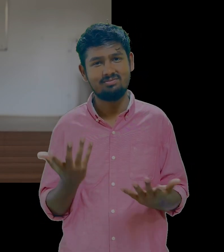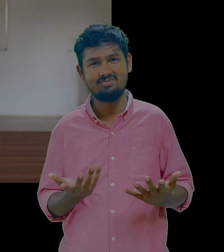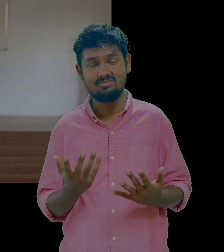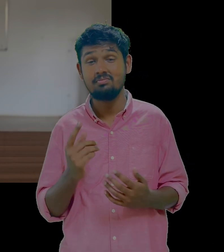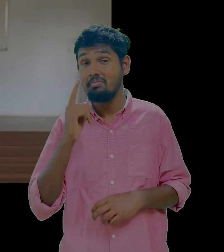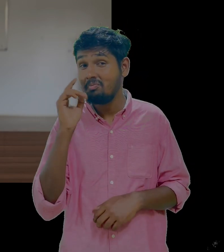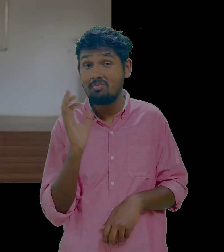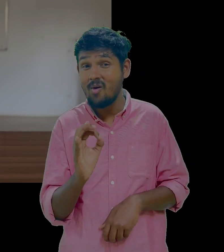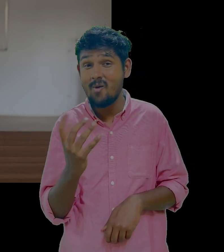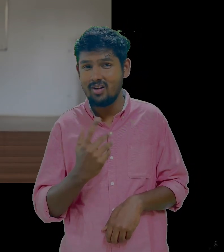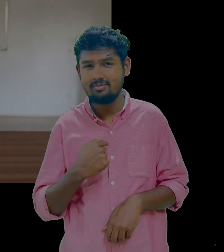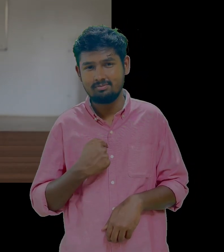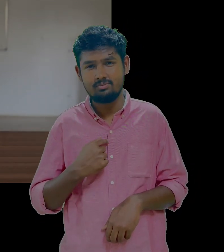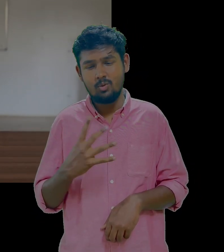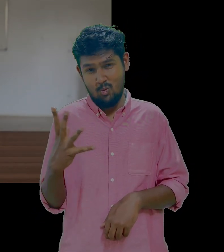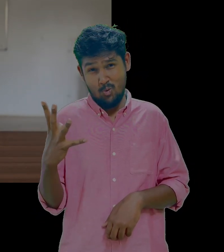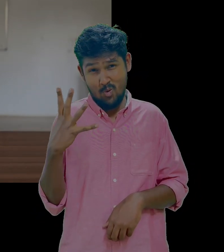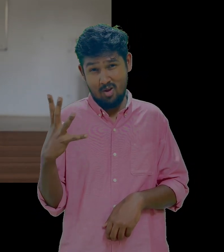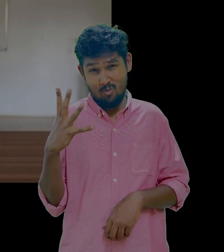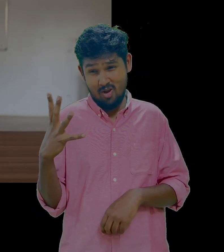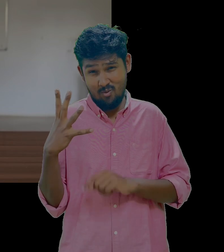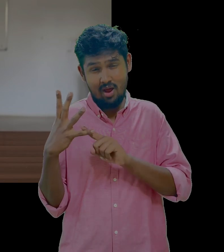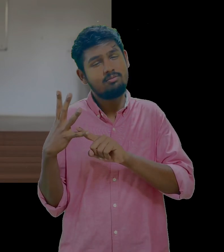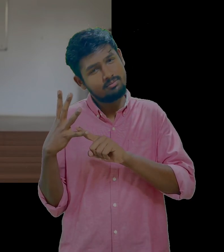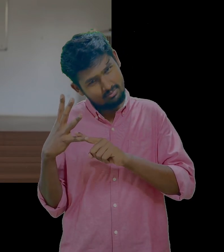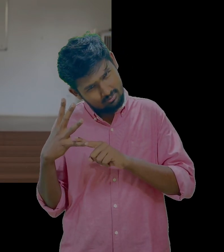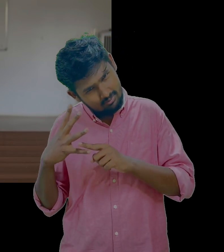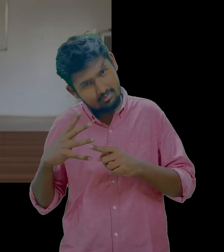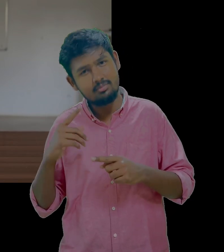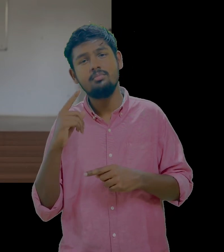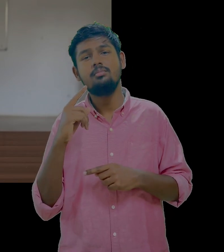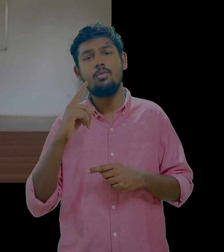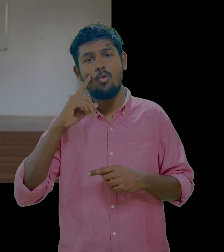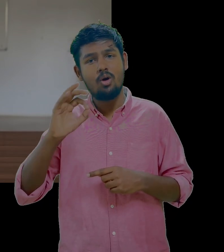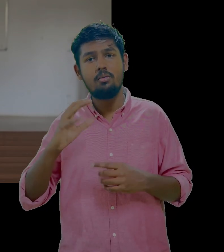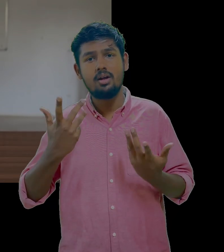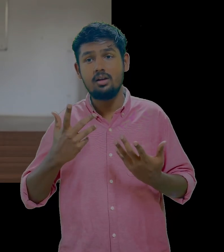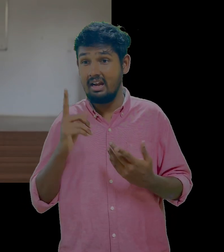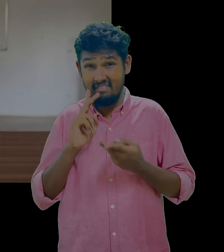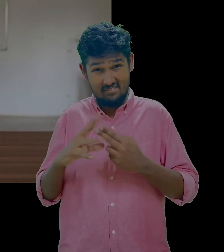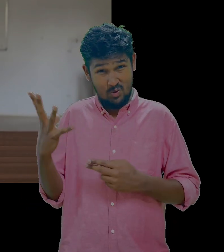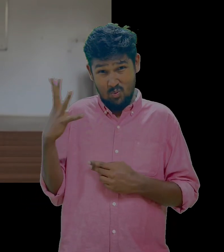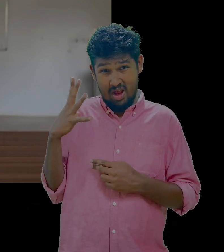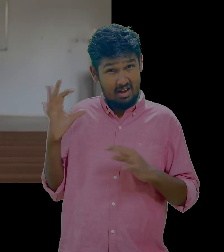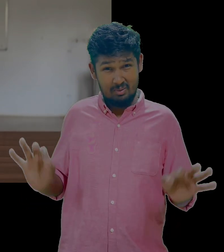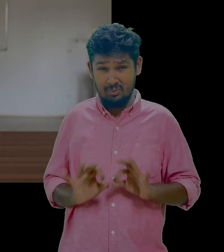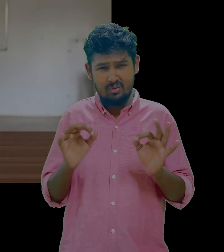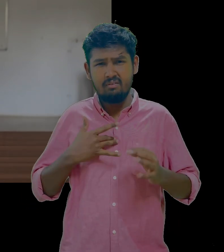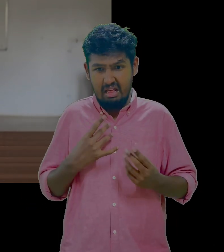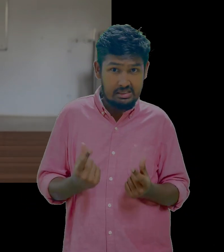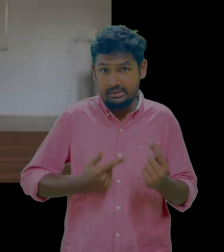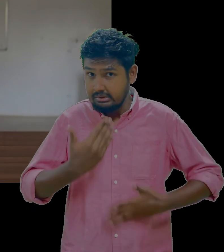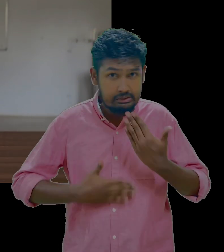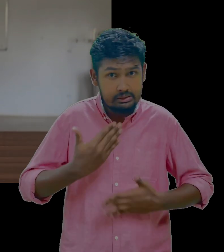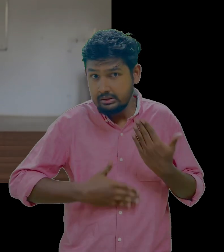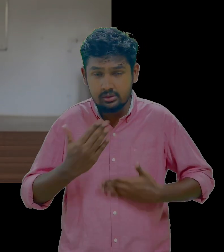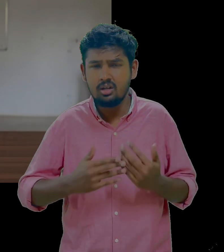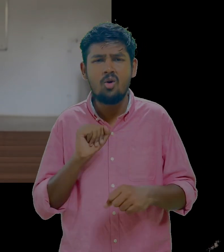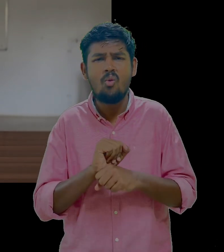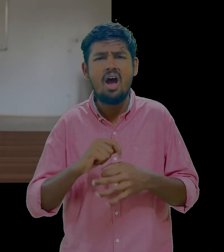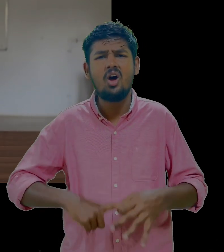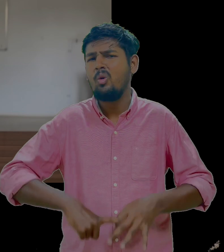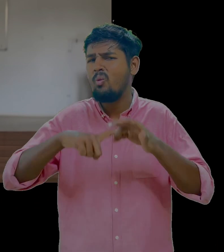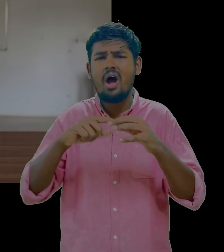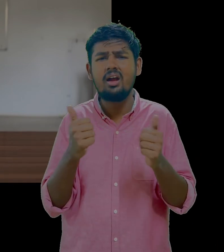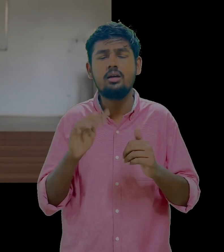at my workplace, that how did you develop that ability to wait for your turn? What do you do when you are having to wait?